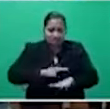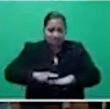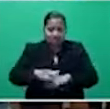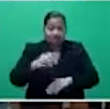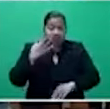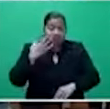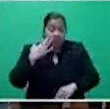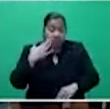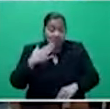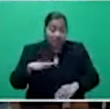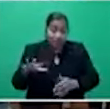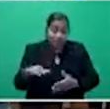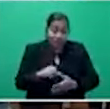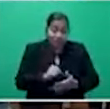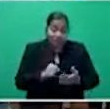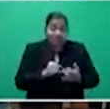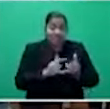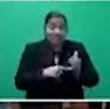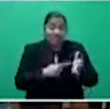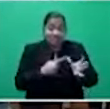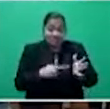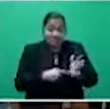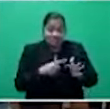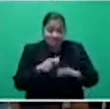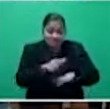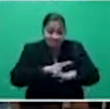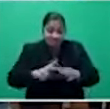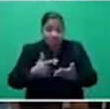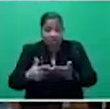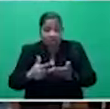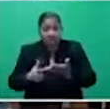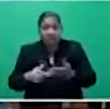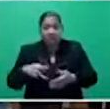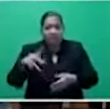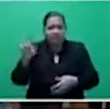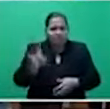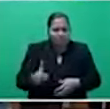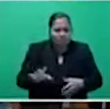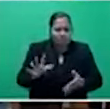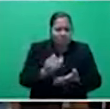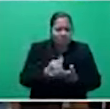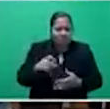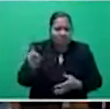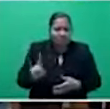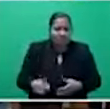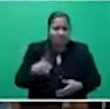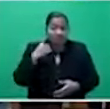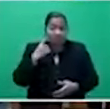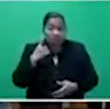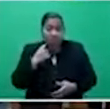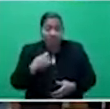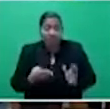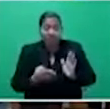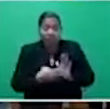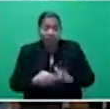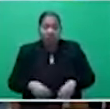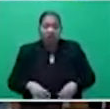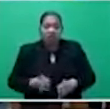state land or lease, to get electricity, to get water, to get a mortgage, you have to get a consent of the Director for Lands all the